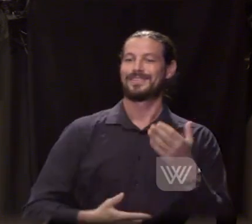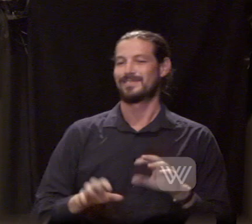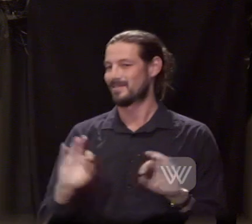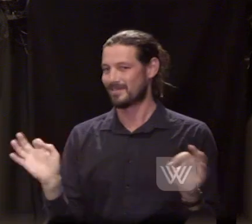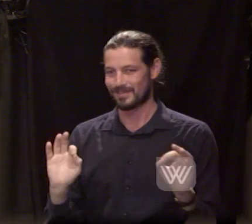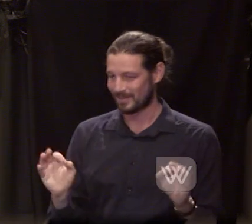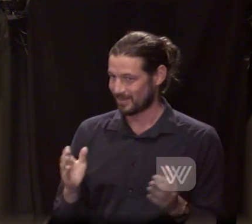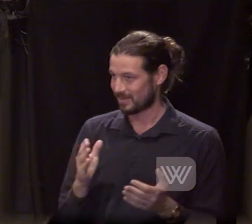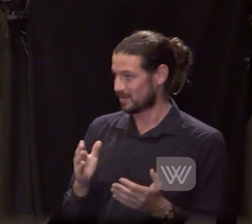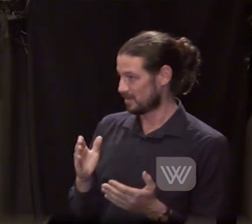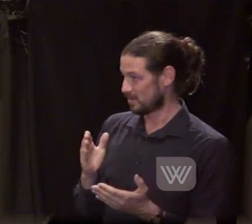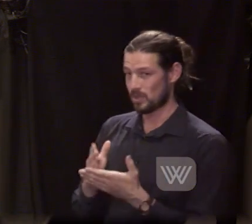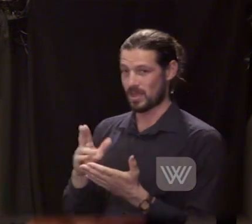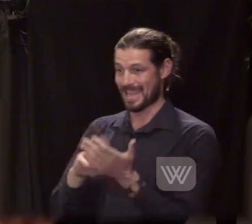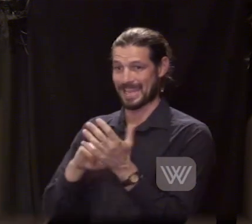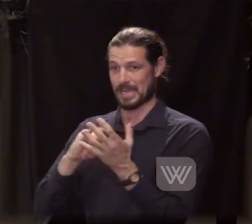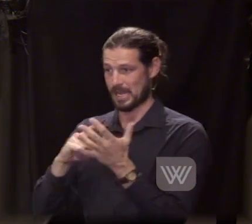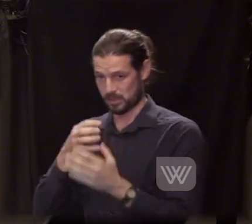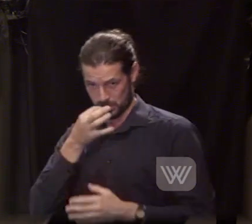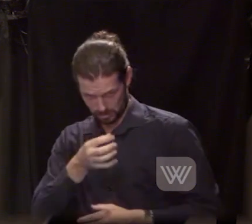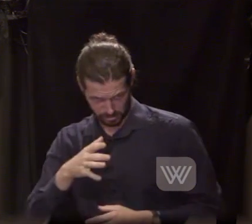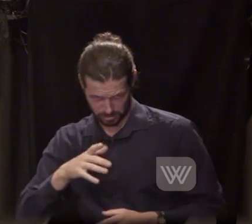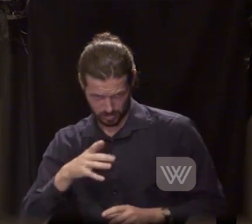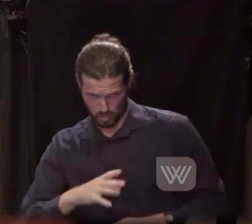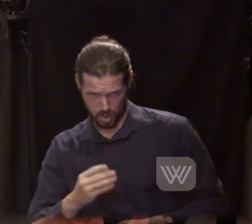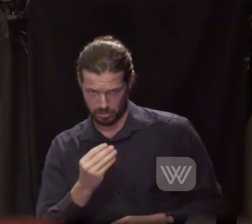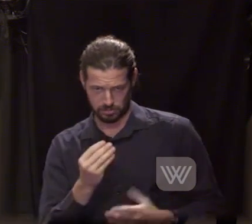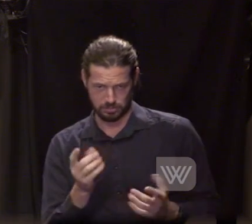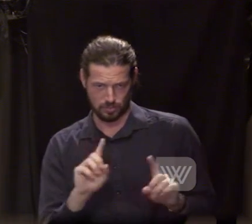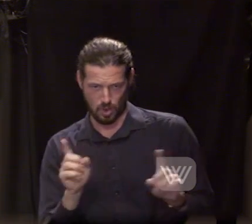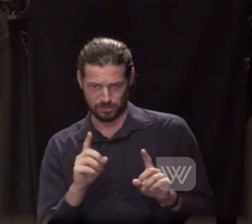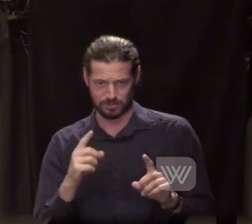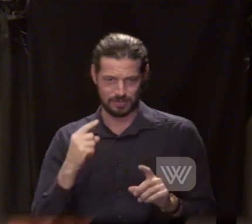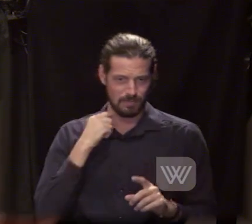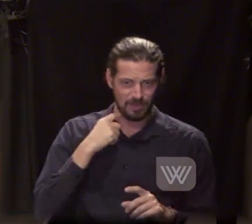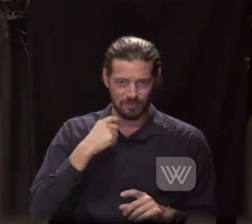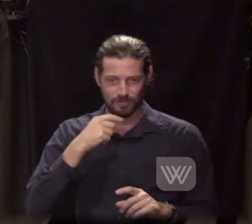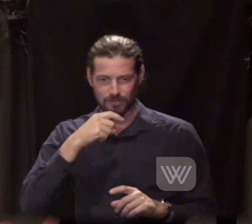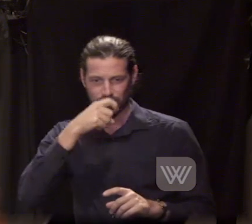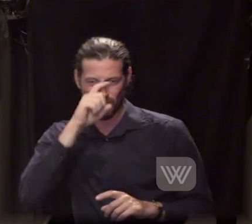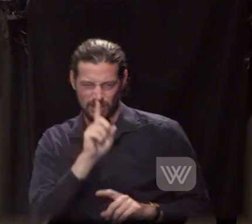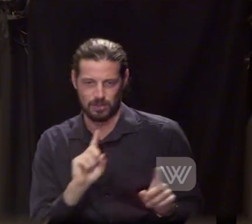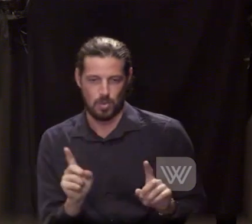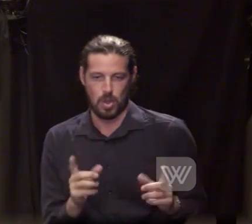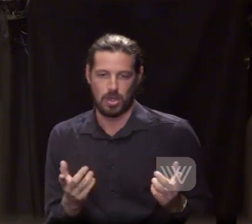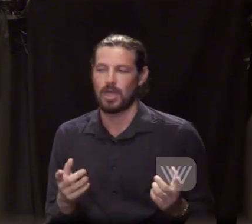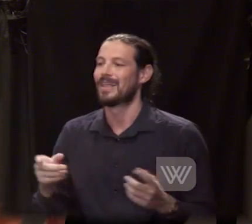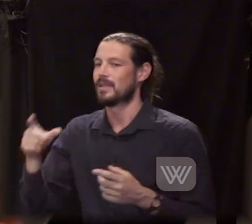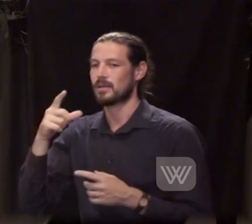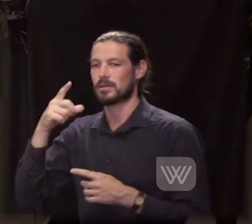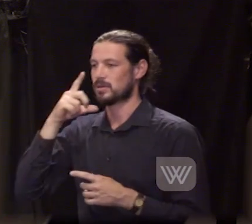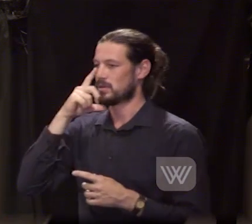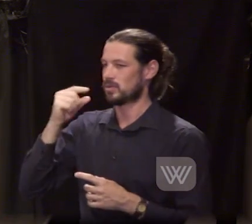more, what would you guys like to eat? And so if we wanted turkey instead of beef, or peas instead of beans, or whatever, they would find